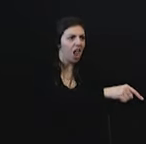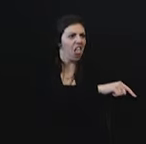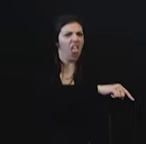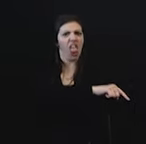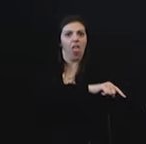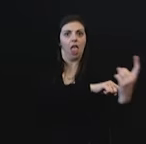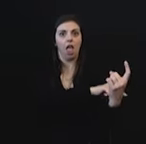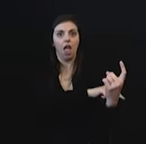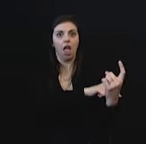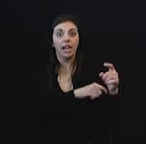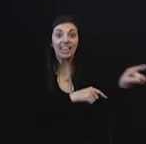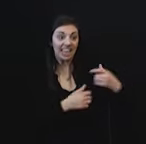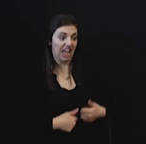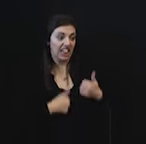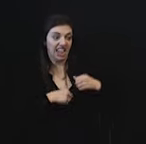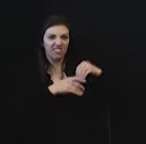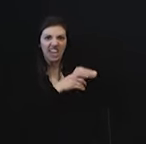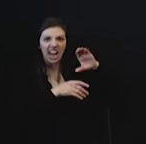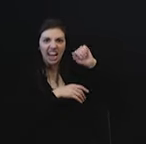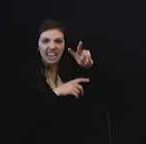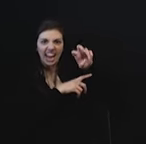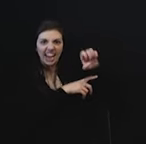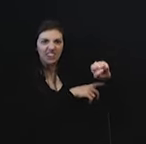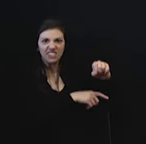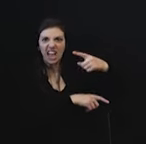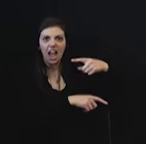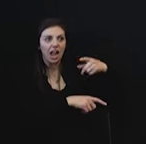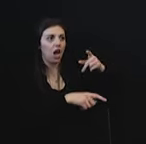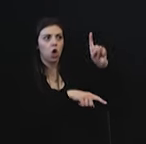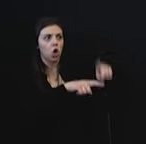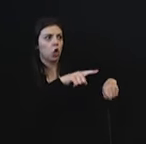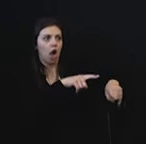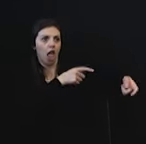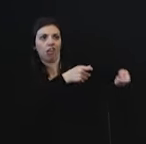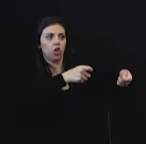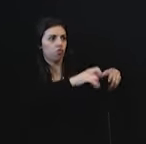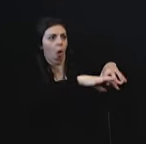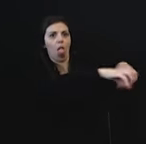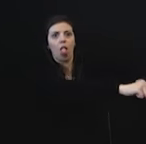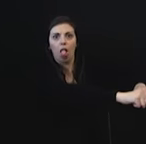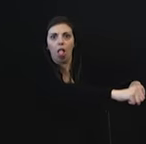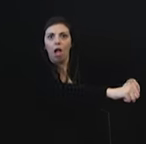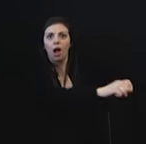caves and could no longer be restrained, even with a chain.